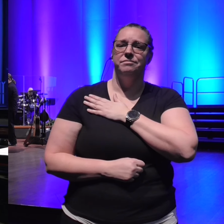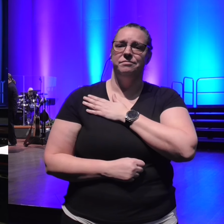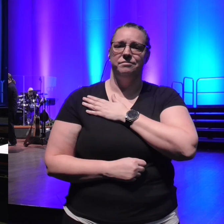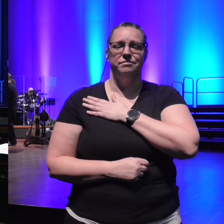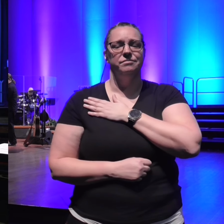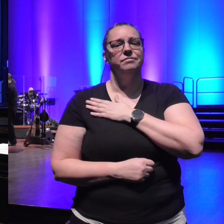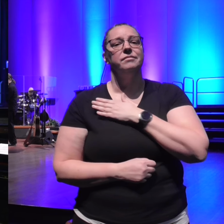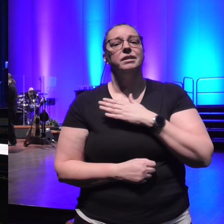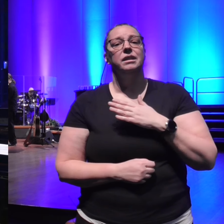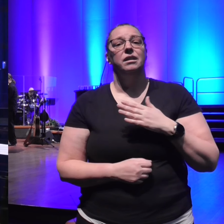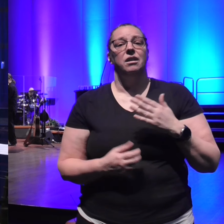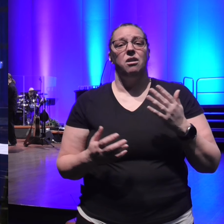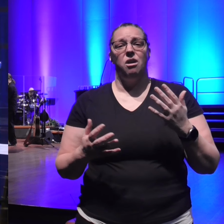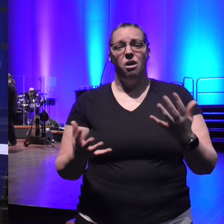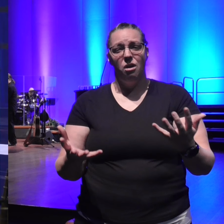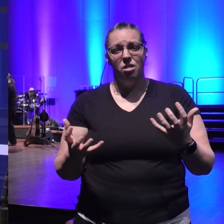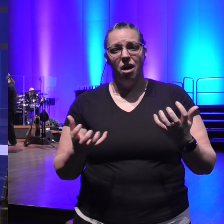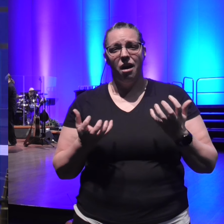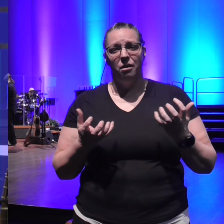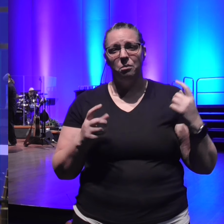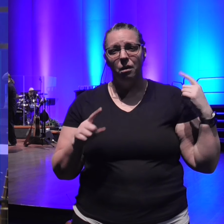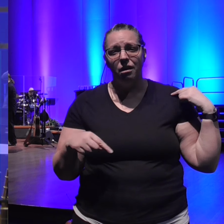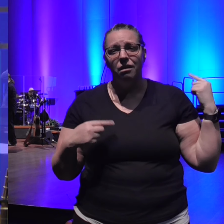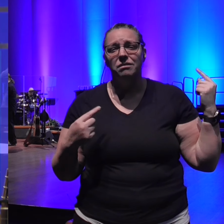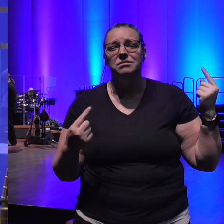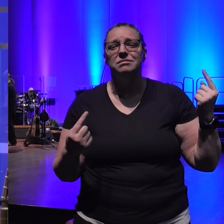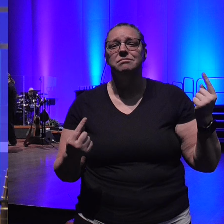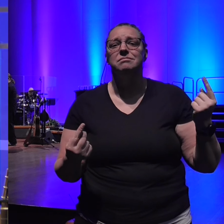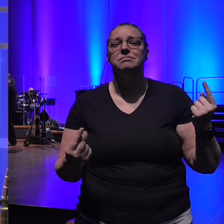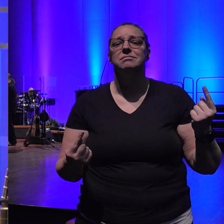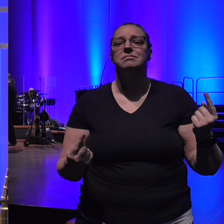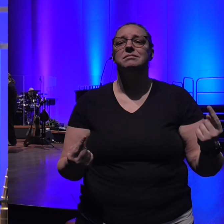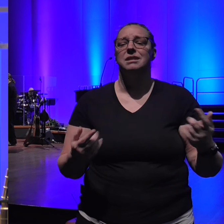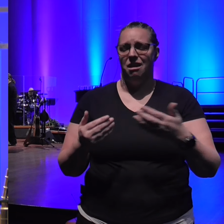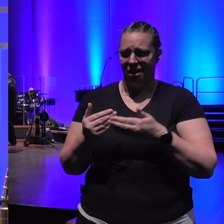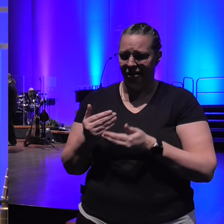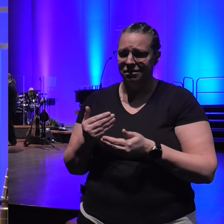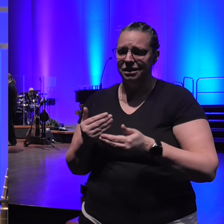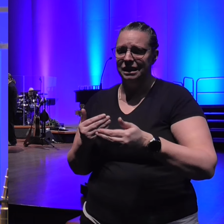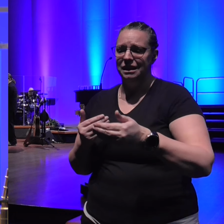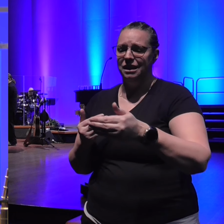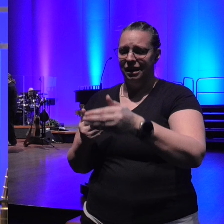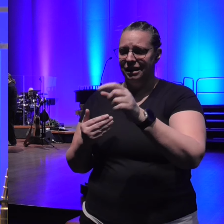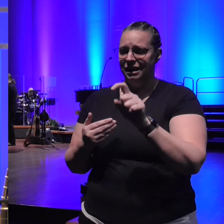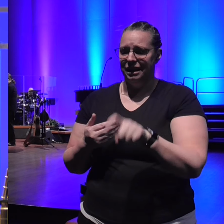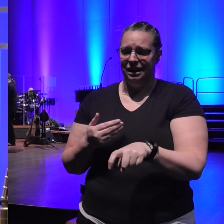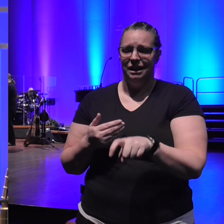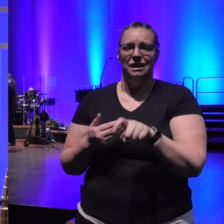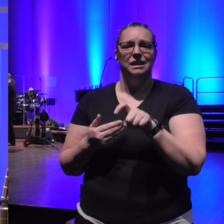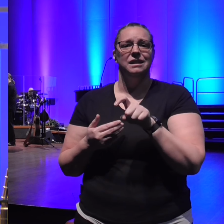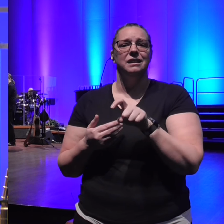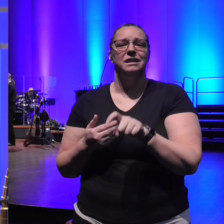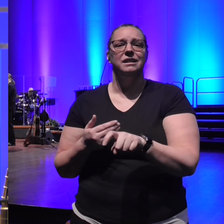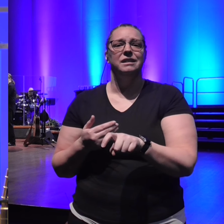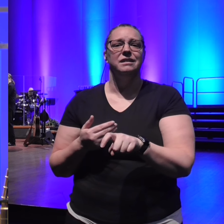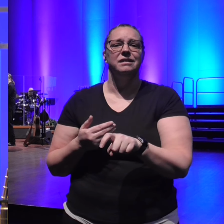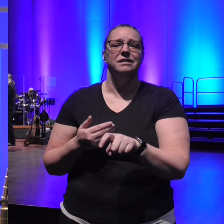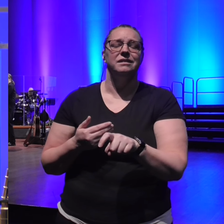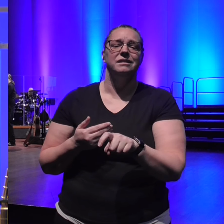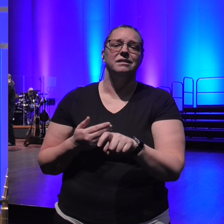And all I ever wanted, and all I ever needed,